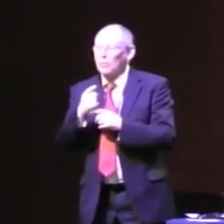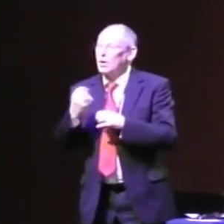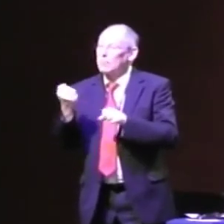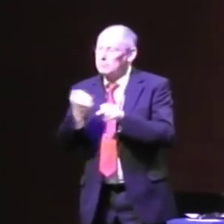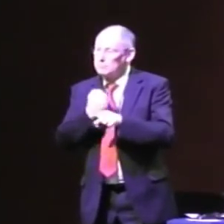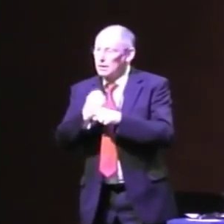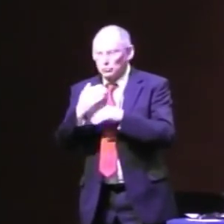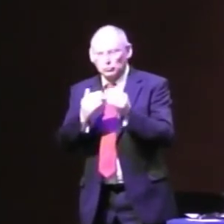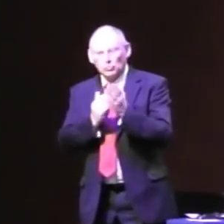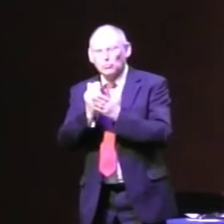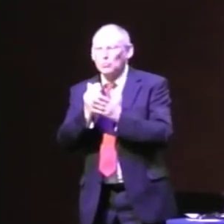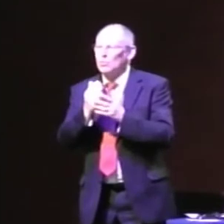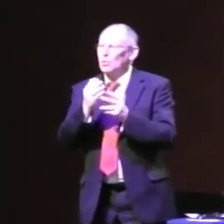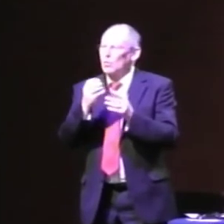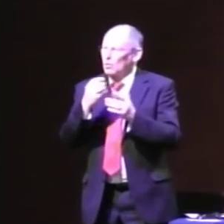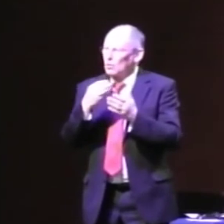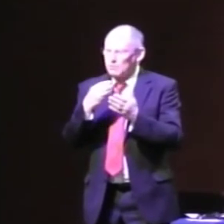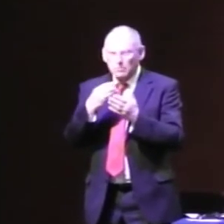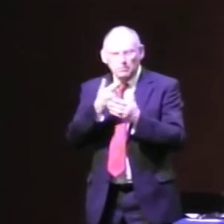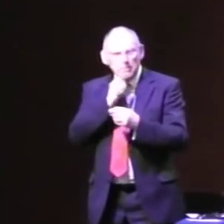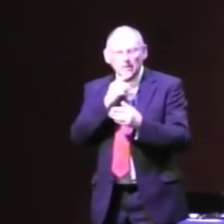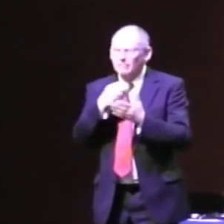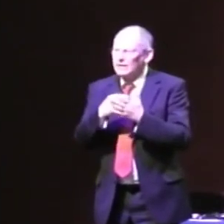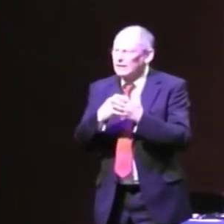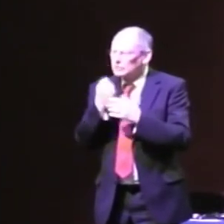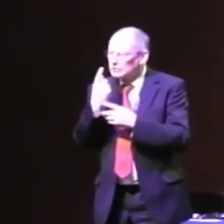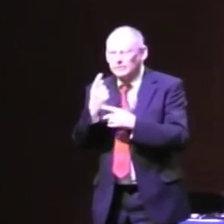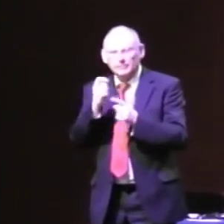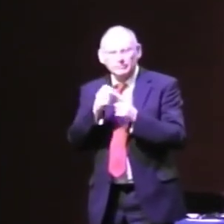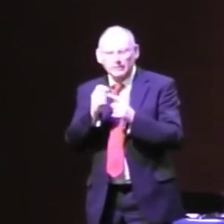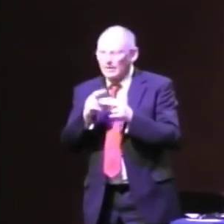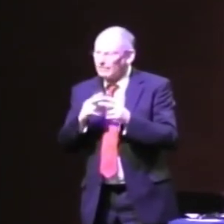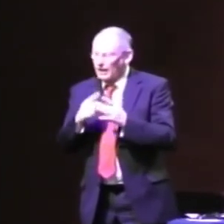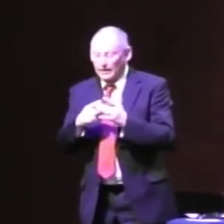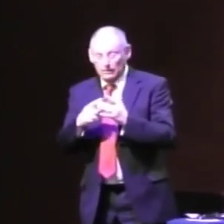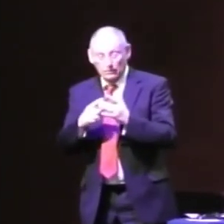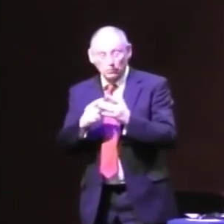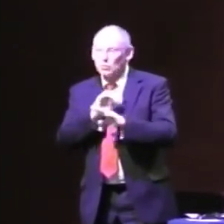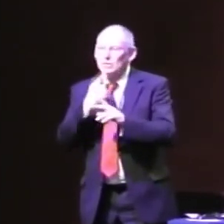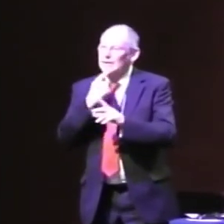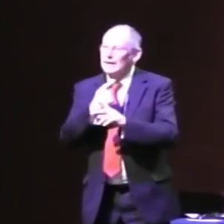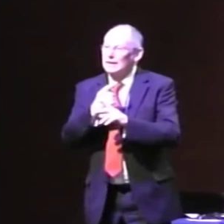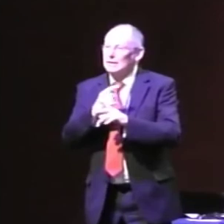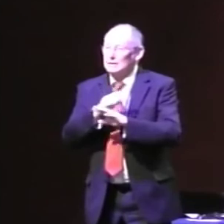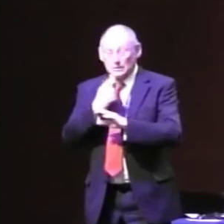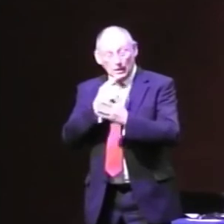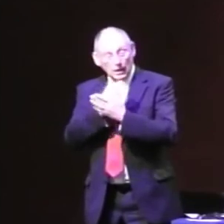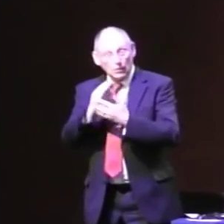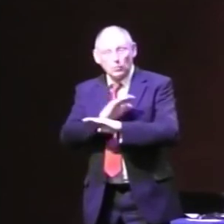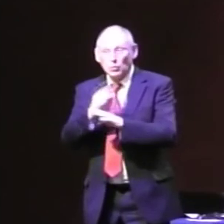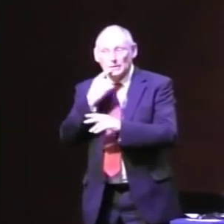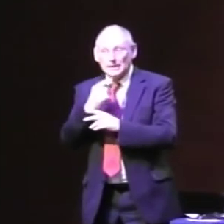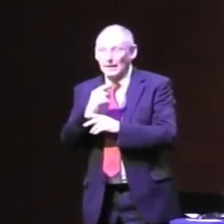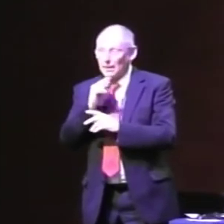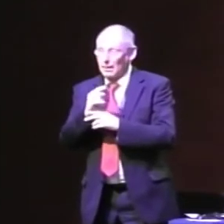built through a public finance initiative. Now, we are not saying, and I think we need to be quite clear here, we are not saying that